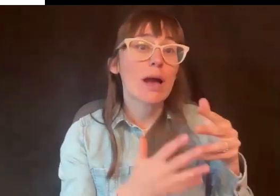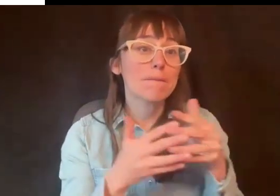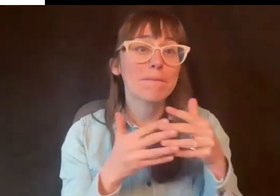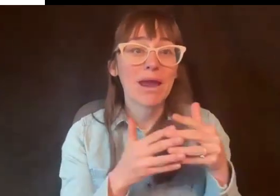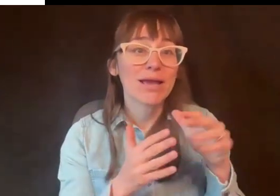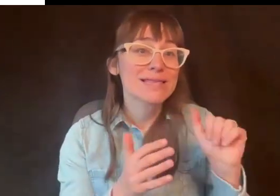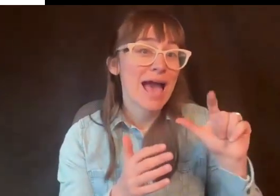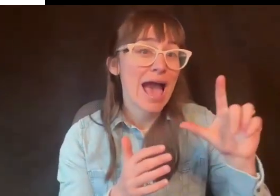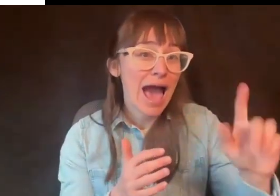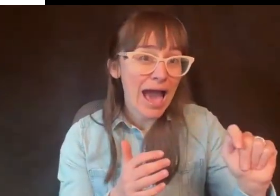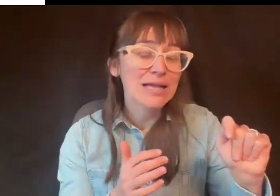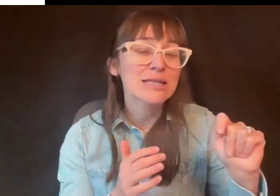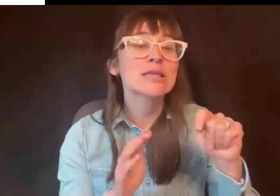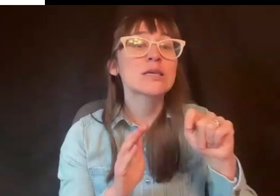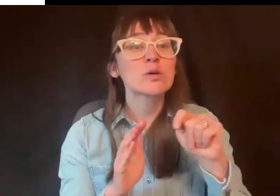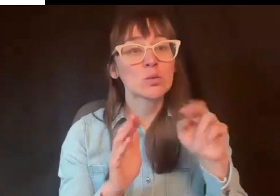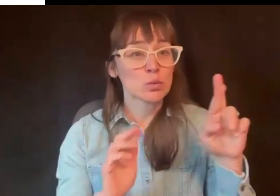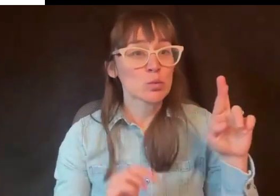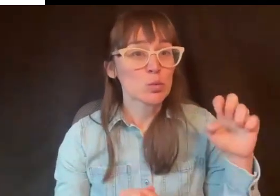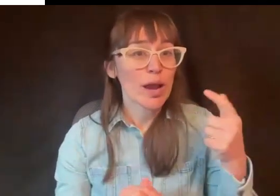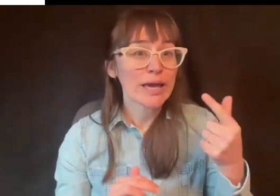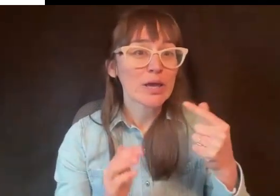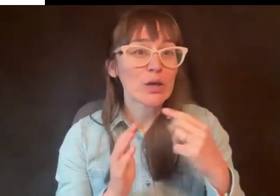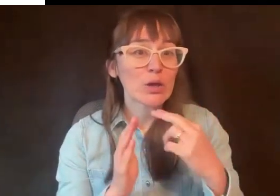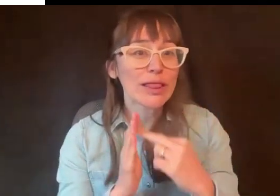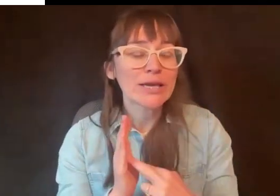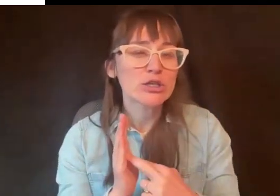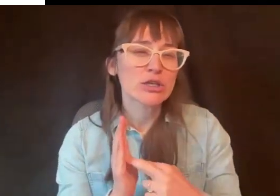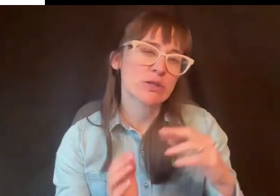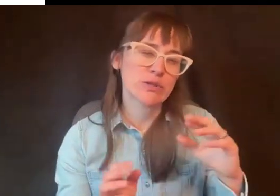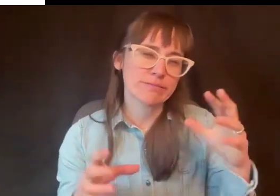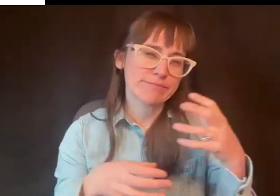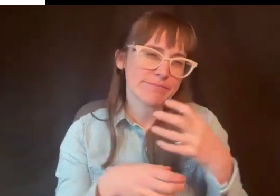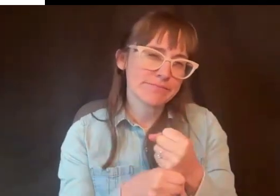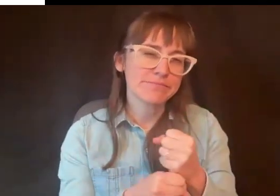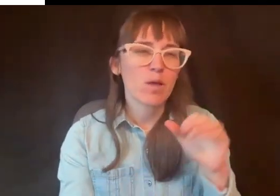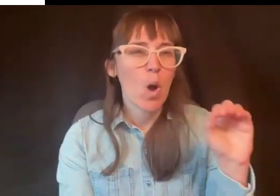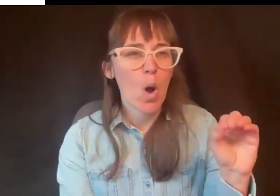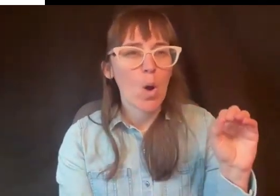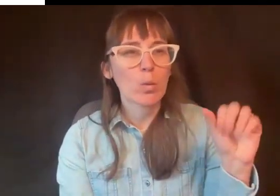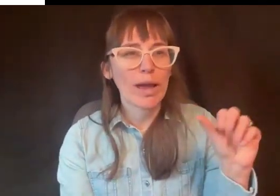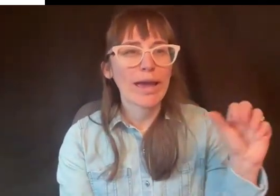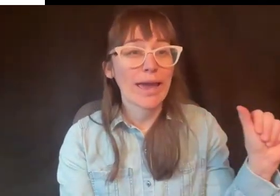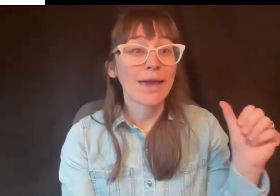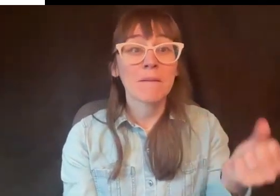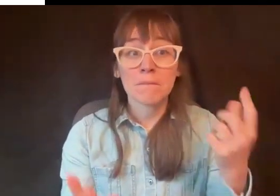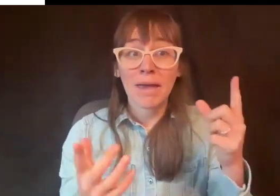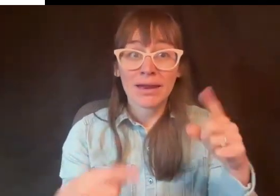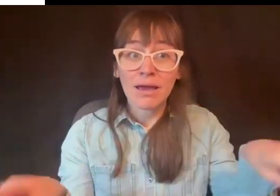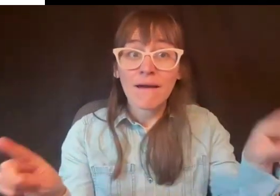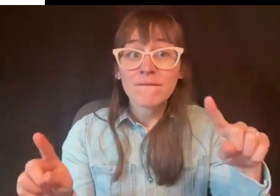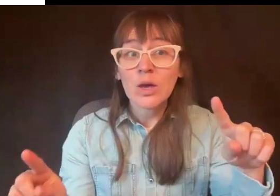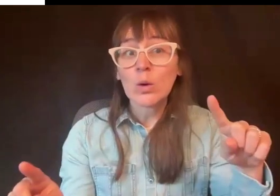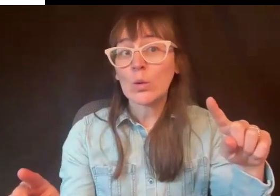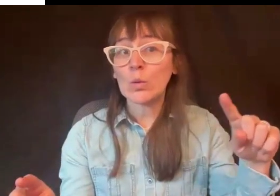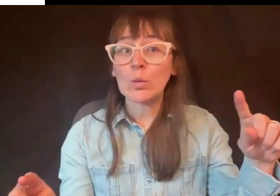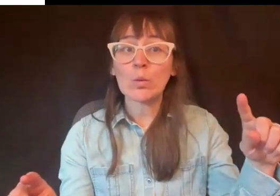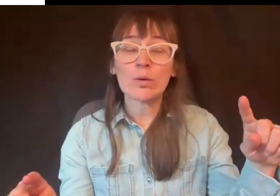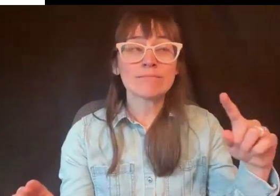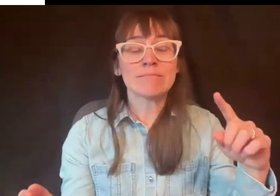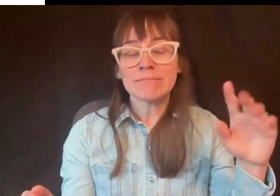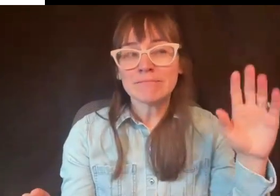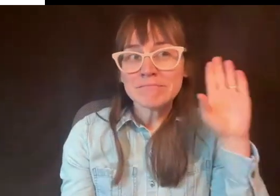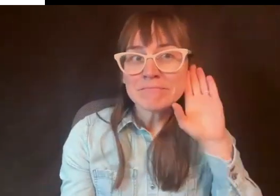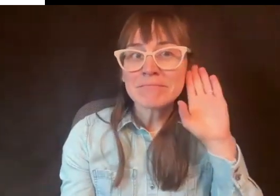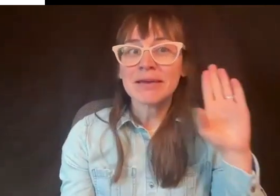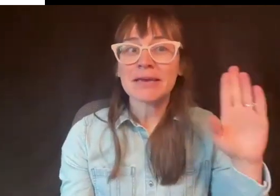regulations, also known as the Act or the OAA regulations. We have been hearing from many of you that you are eager to hear the details